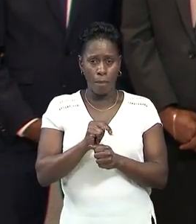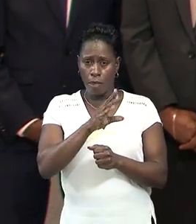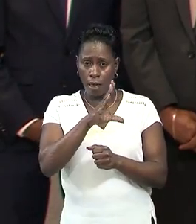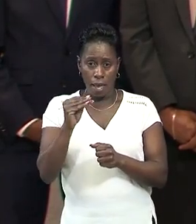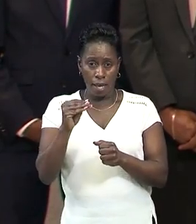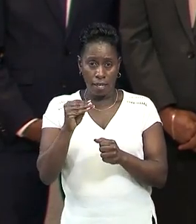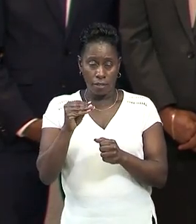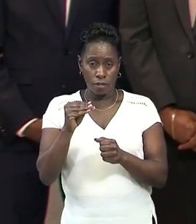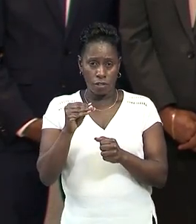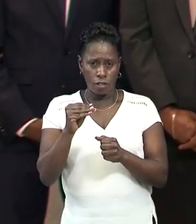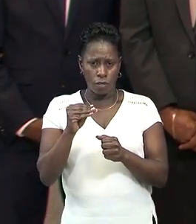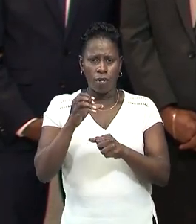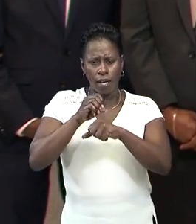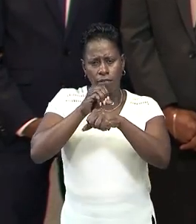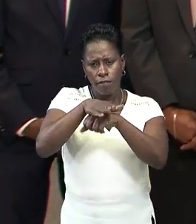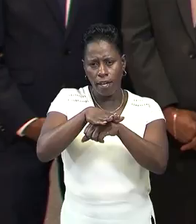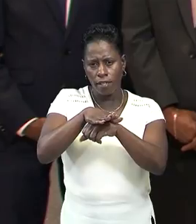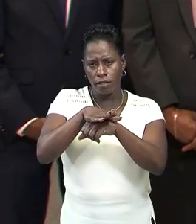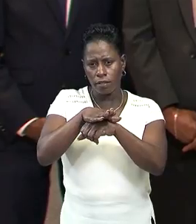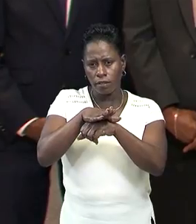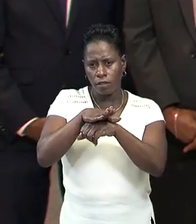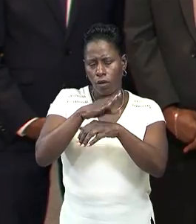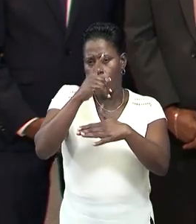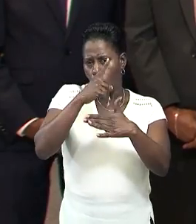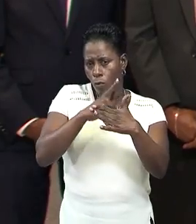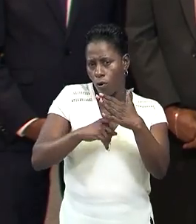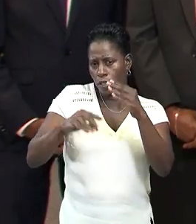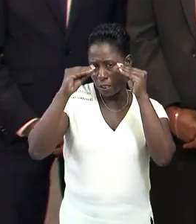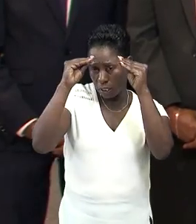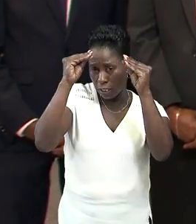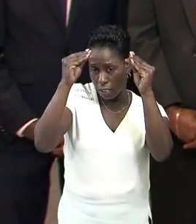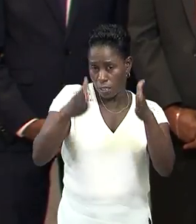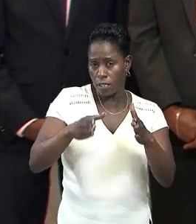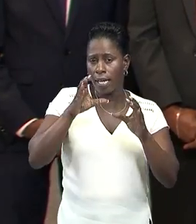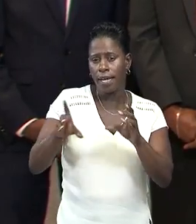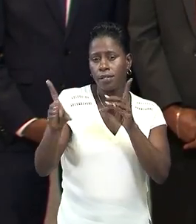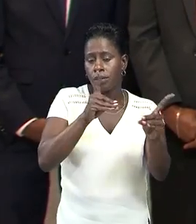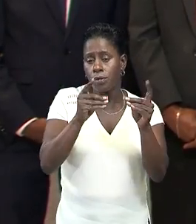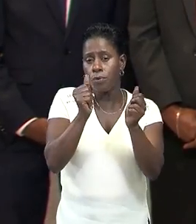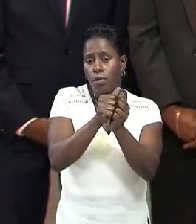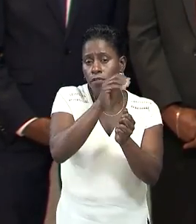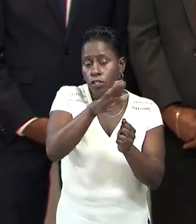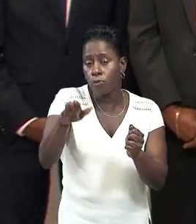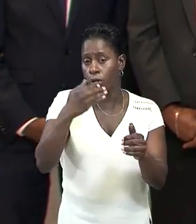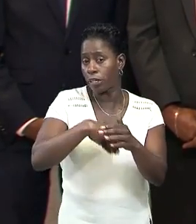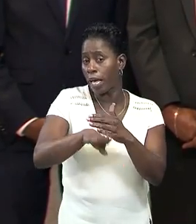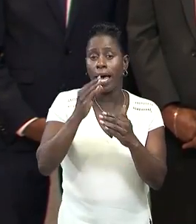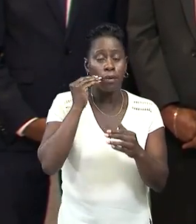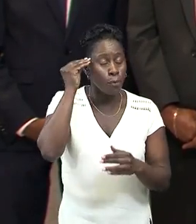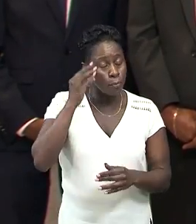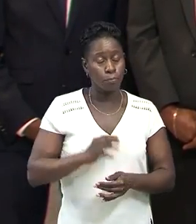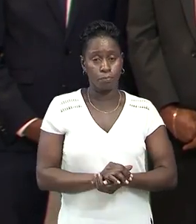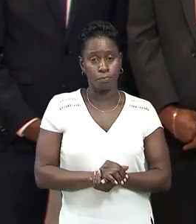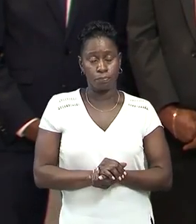will shortly advise of alternative means of delivering our educational instructions to the students.